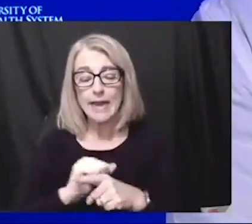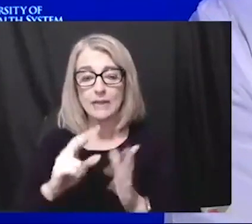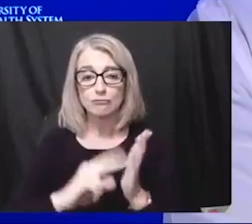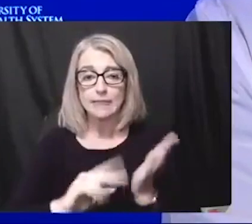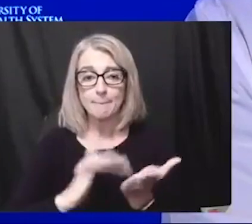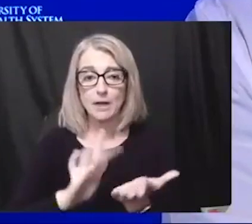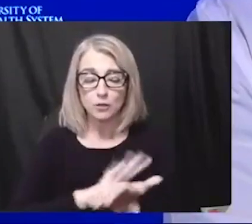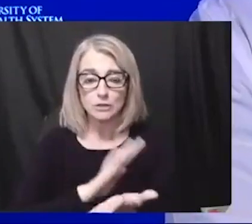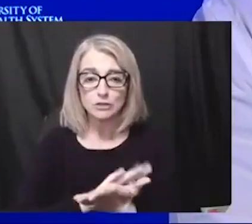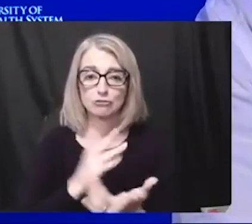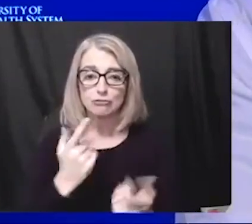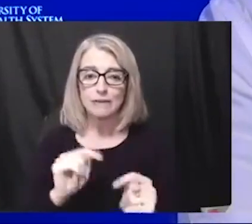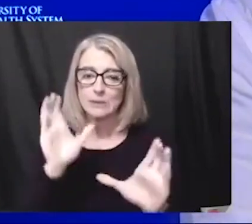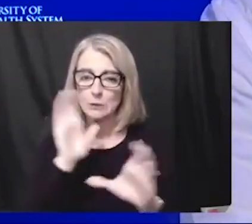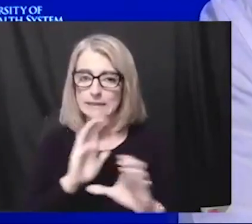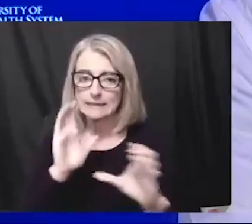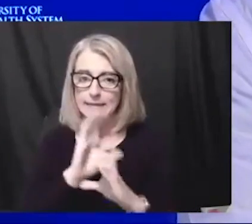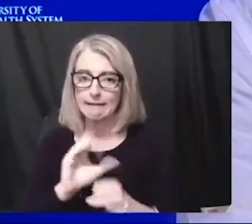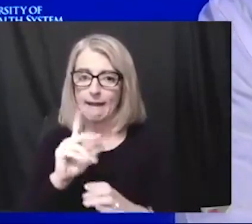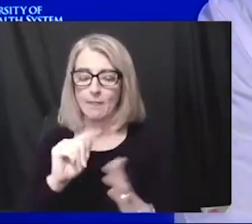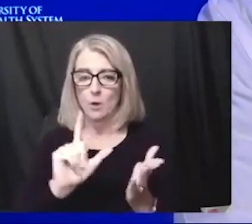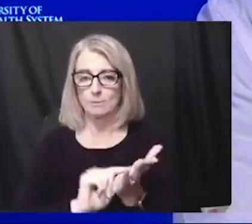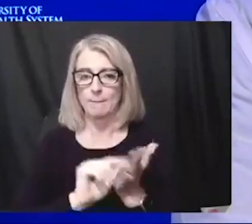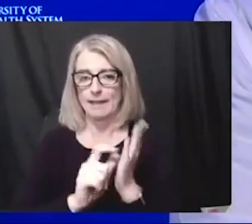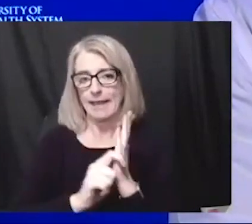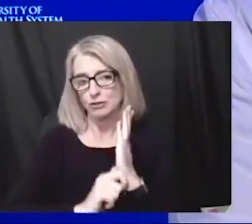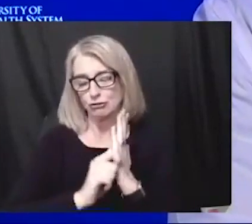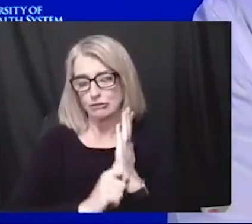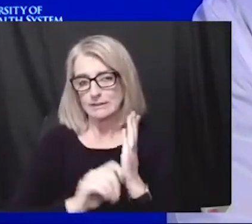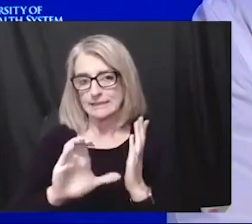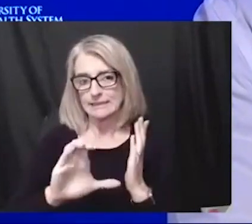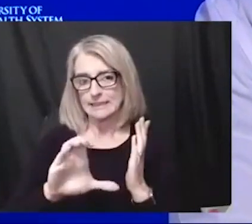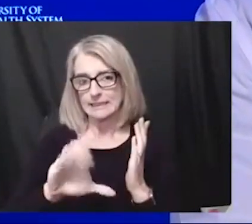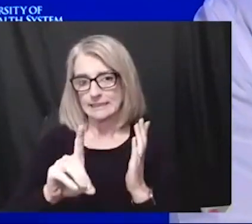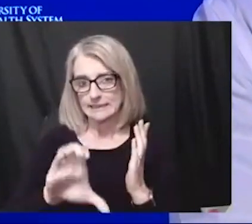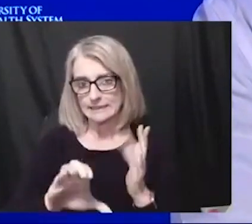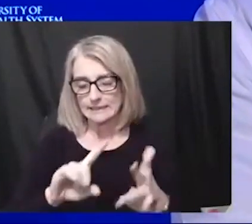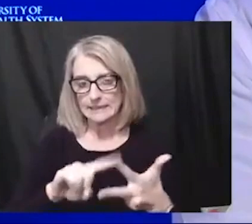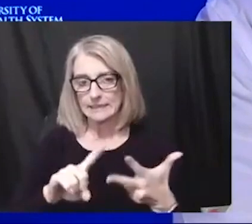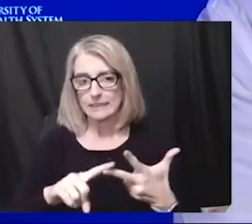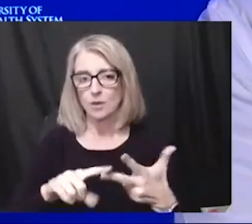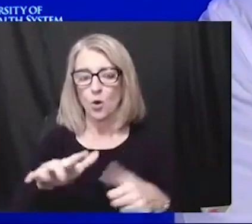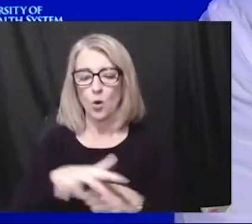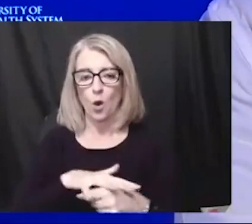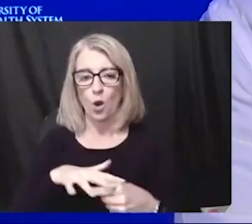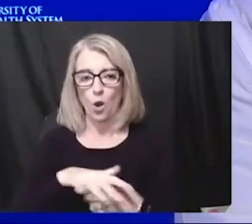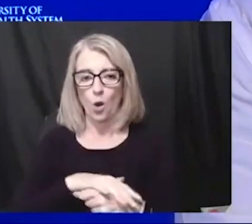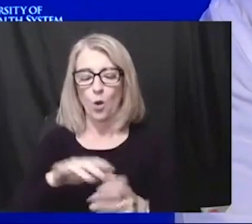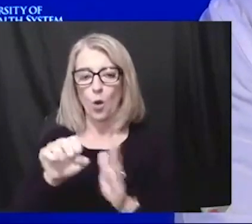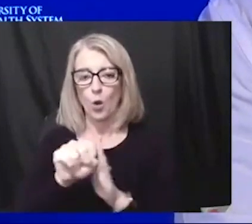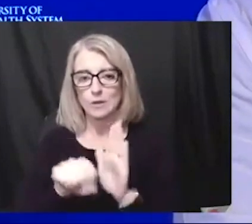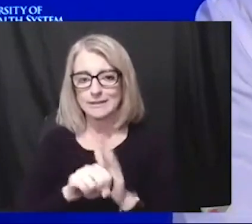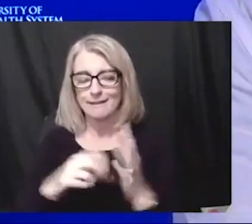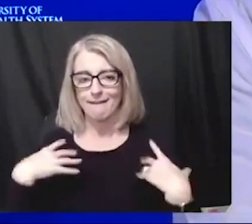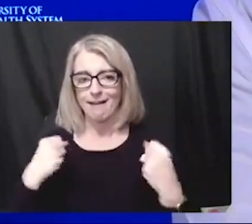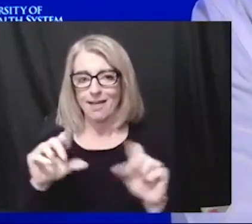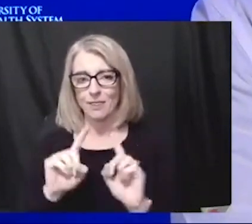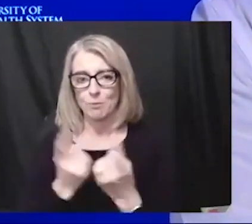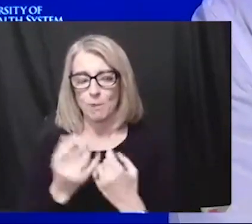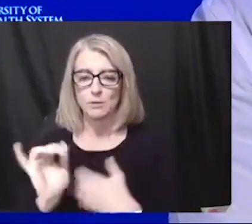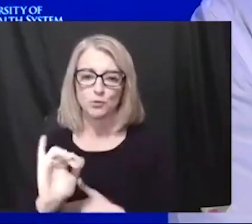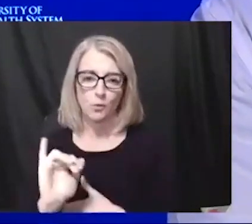No, it's not going to show, Dad. And I'd say, Ilea, raise your arms up. She raised her arms up. Oh, the belly button shows. Wait, go change the clothes. Come